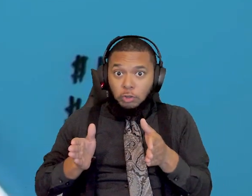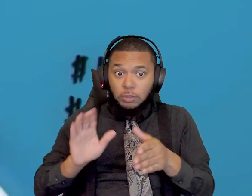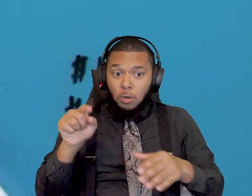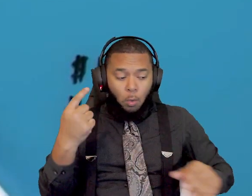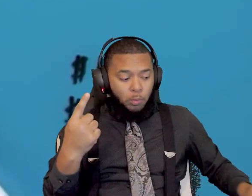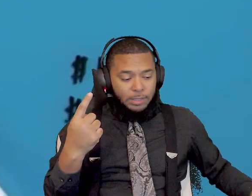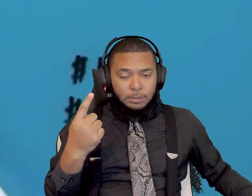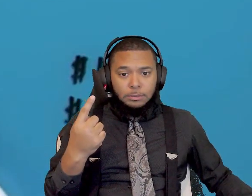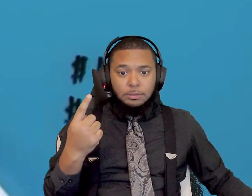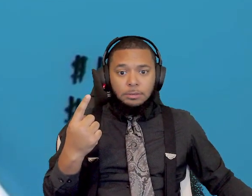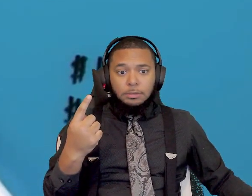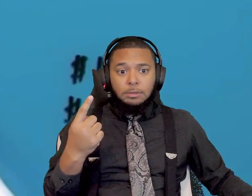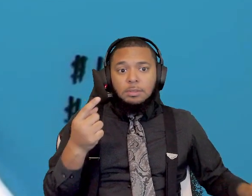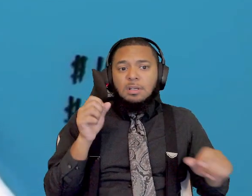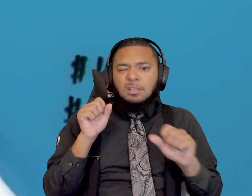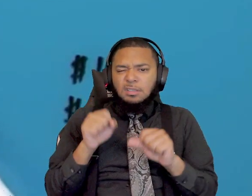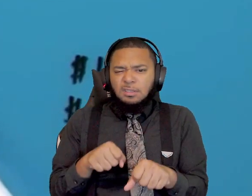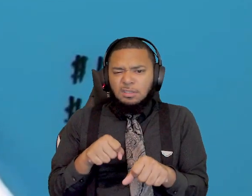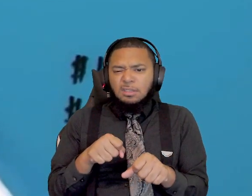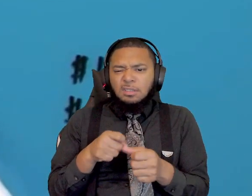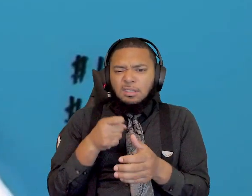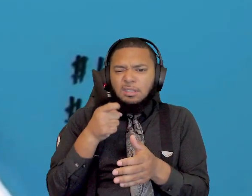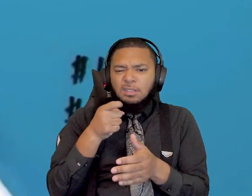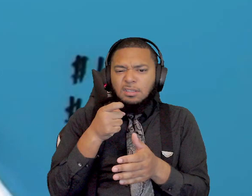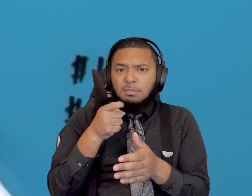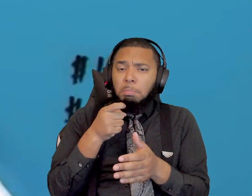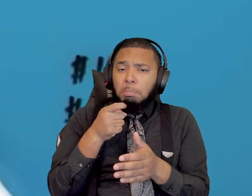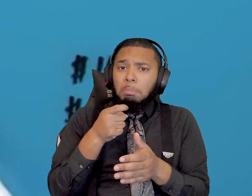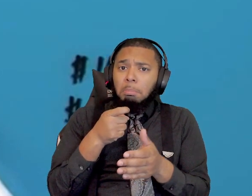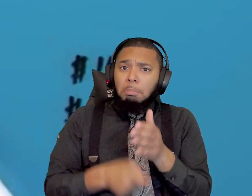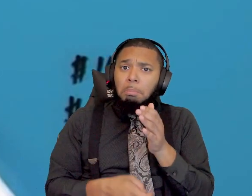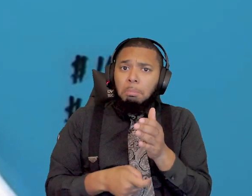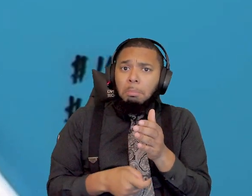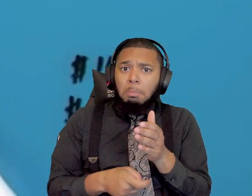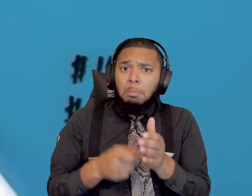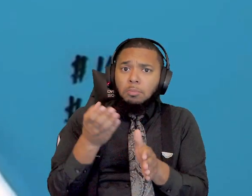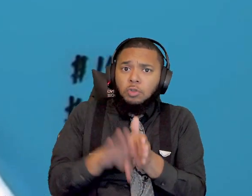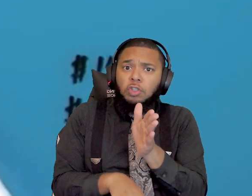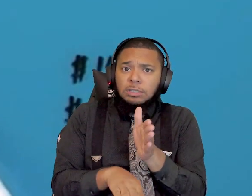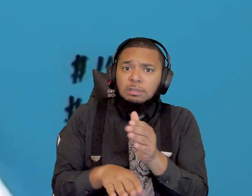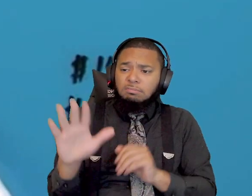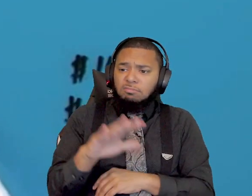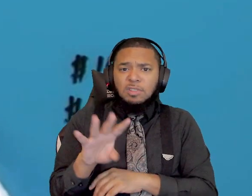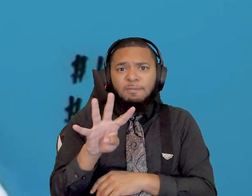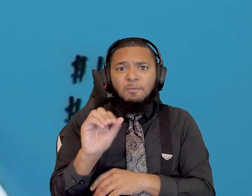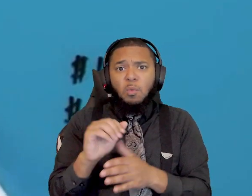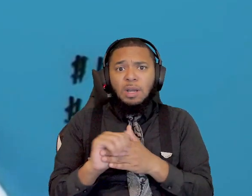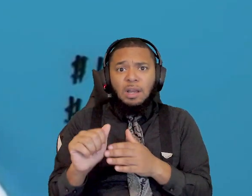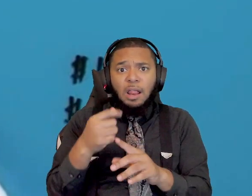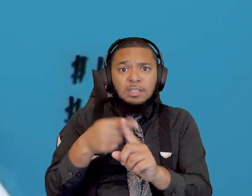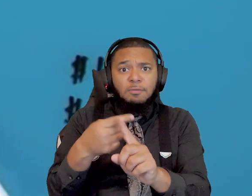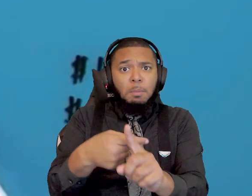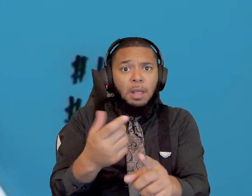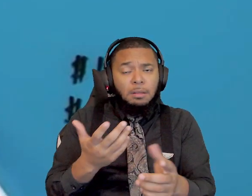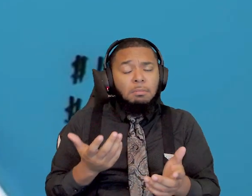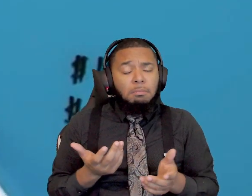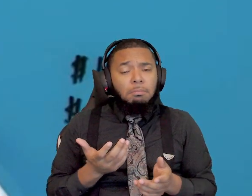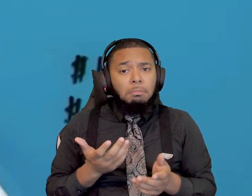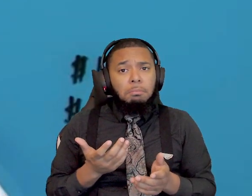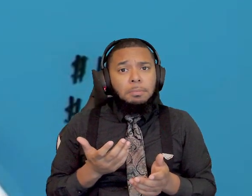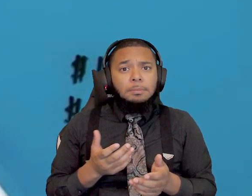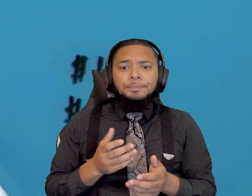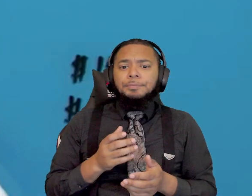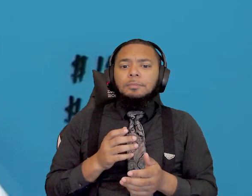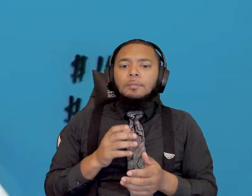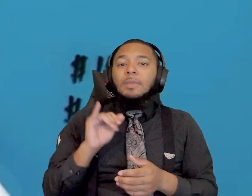insuring yourself it can be pretty cost efficient right only about 40 bucks a month if you're